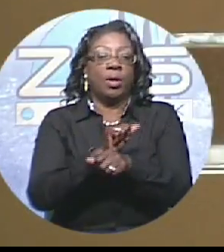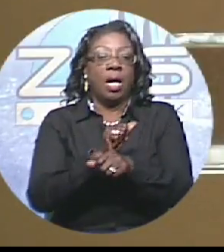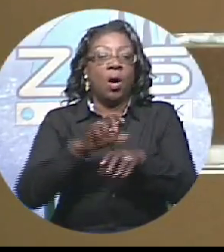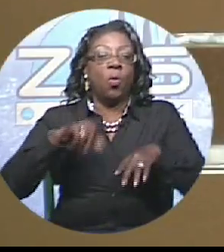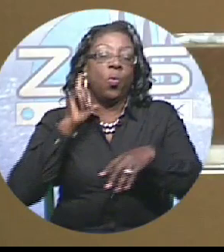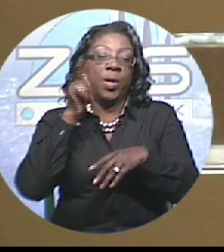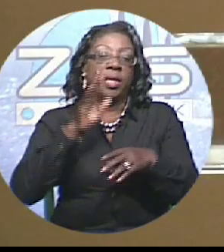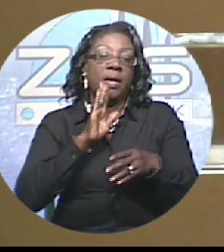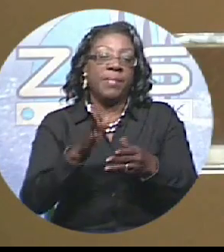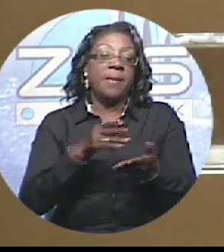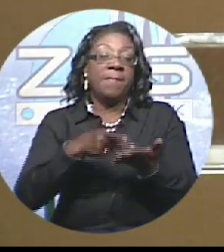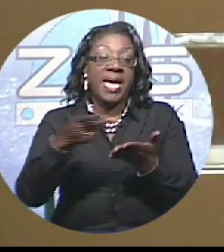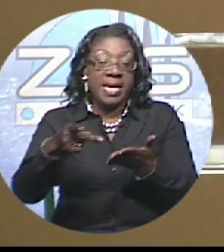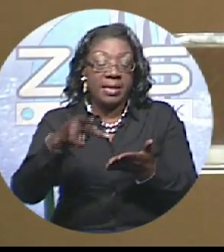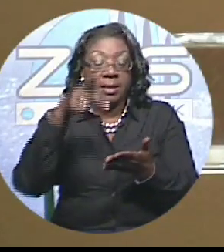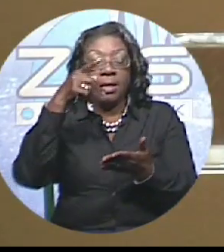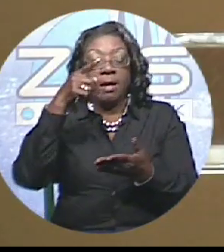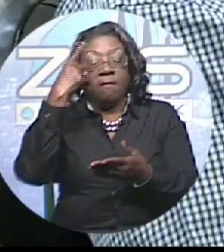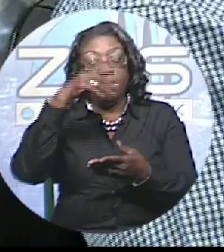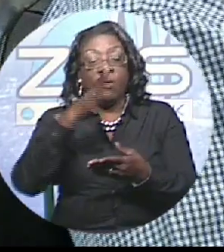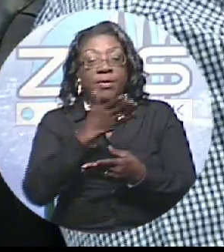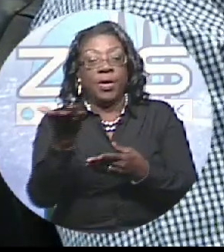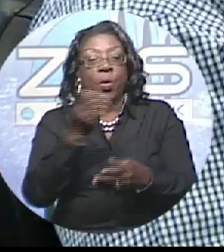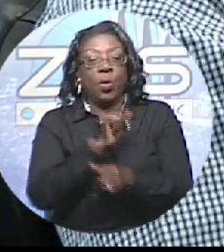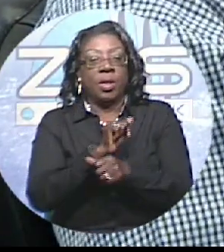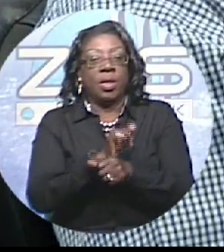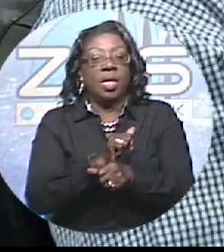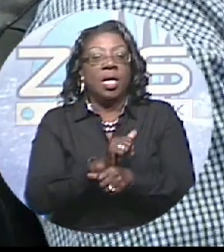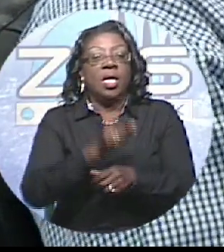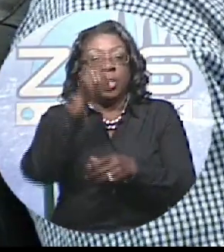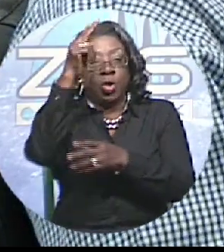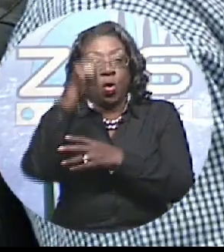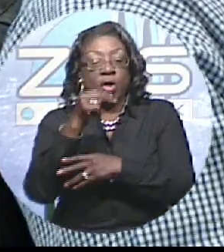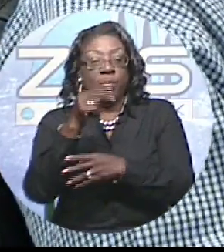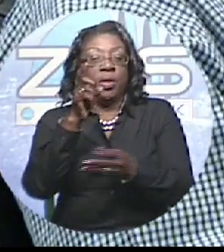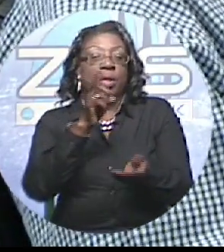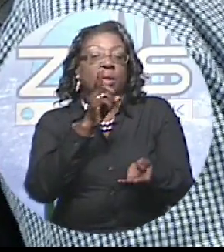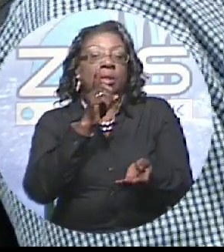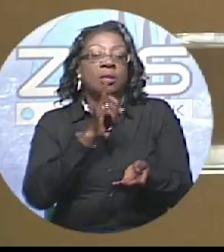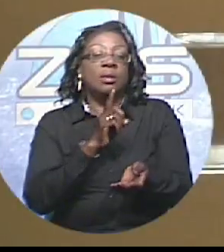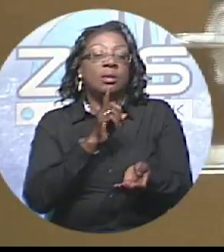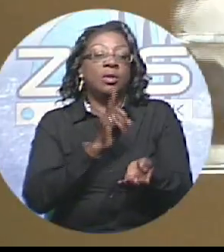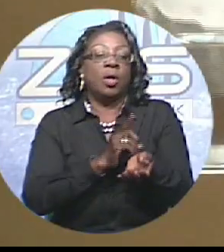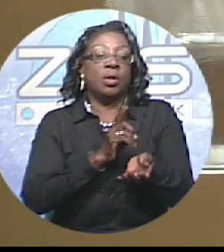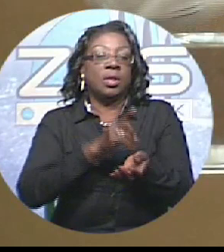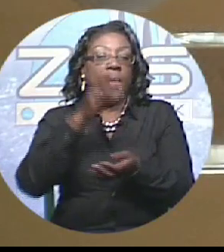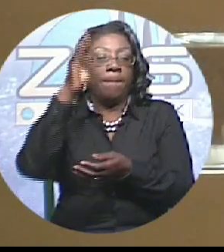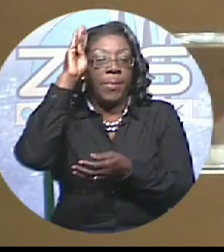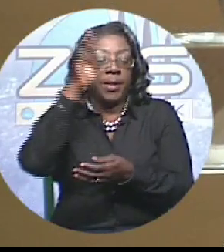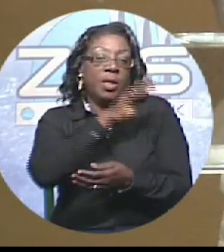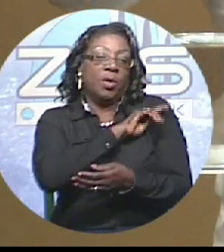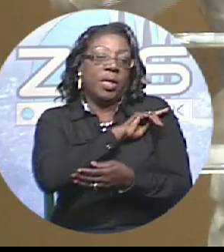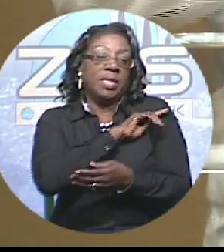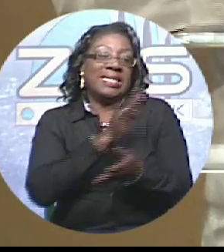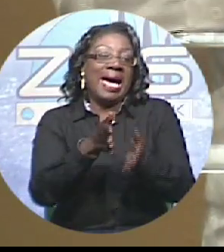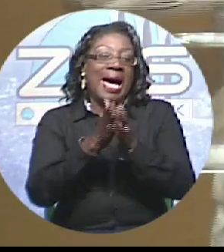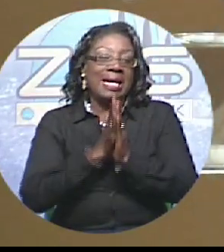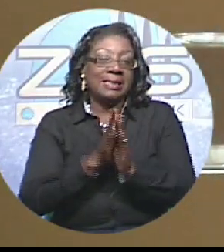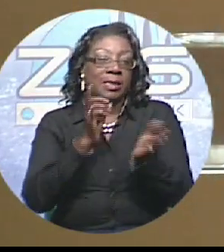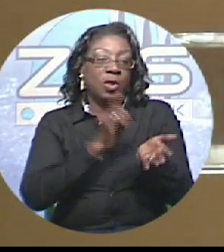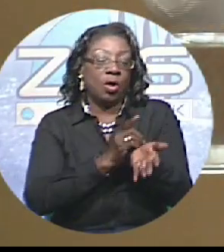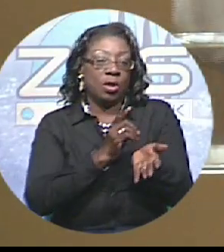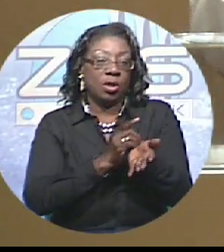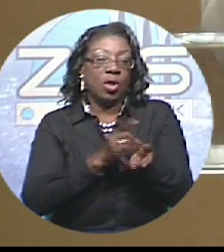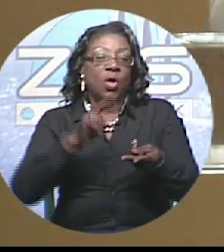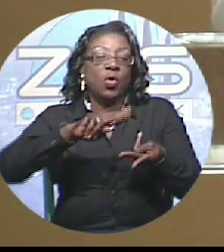National Security and former Minister of Health, the Honorable Dr. Bernard Nottage, asked medical professionals to partner with the government on this